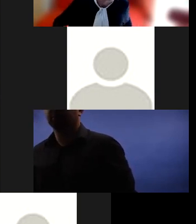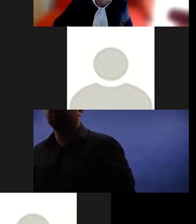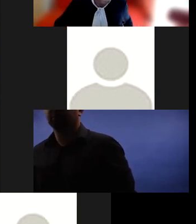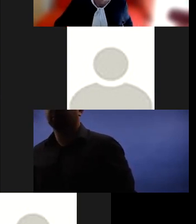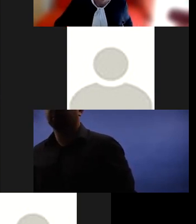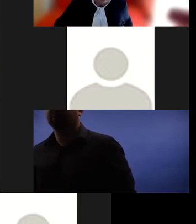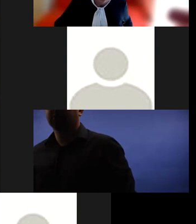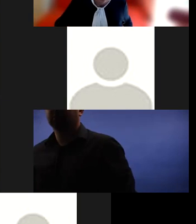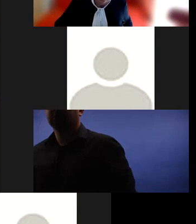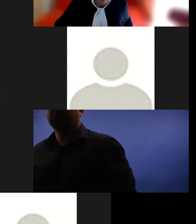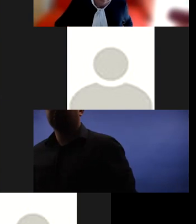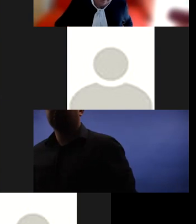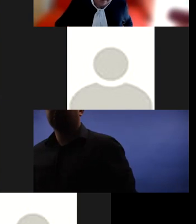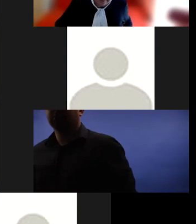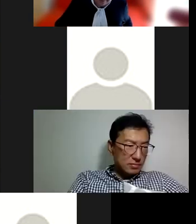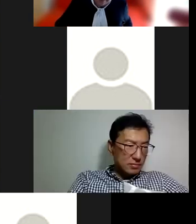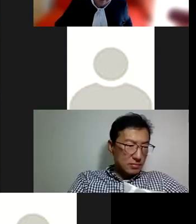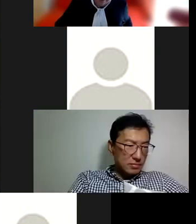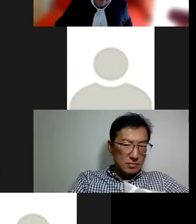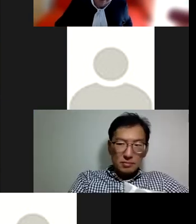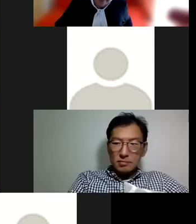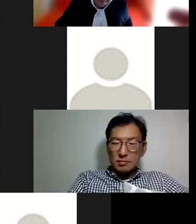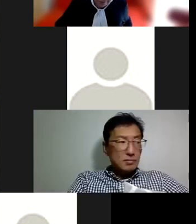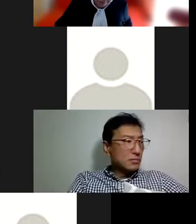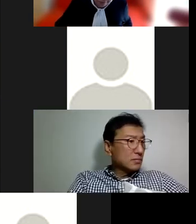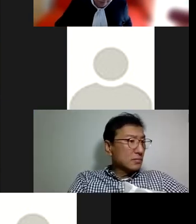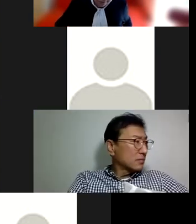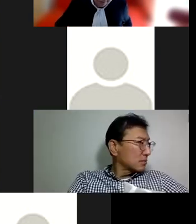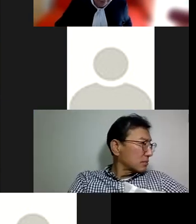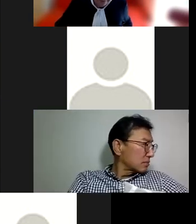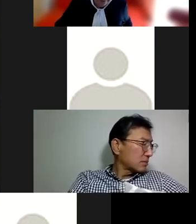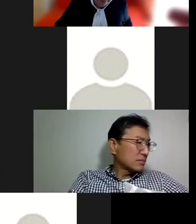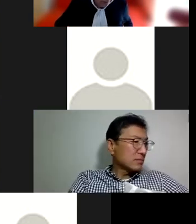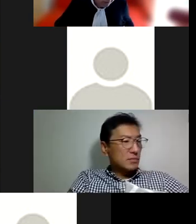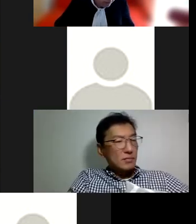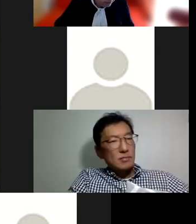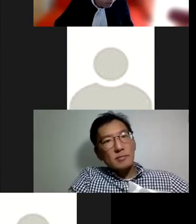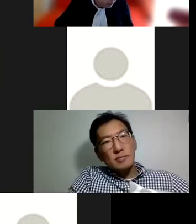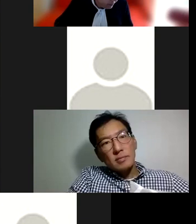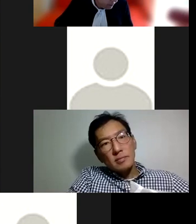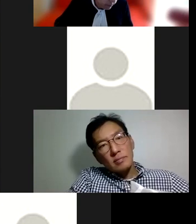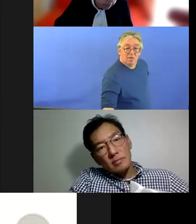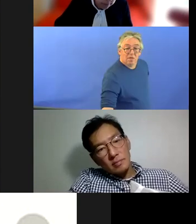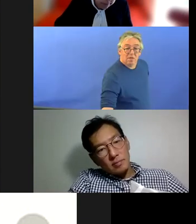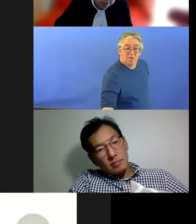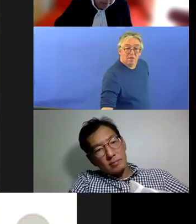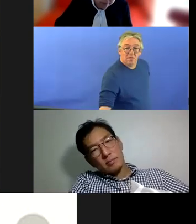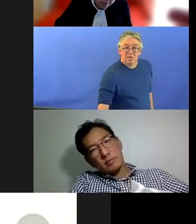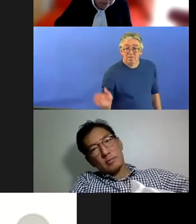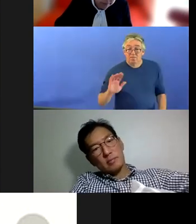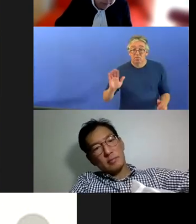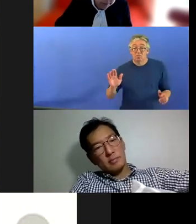it after. We have sign language interpretation.